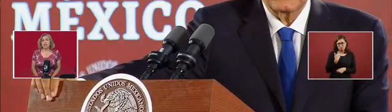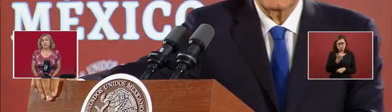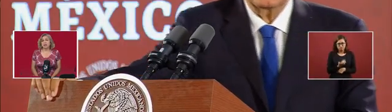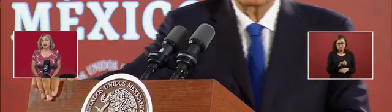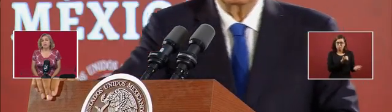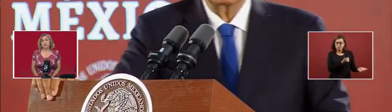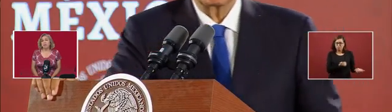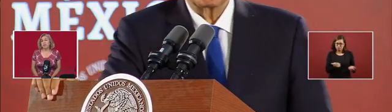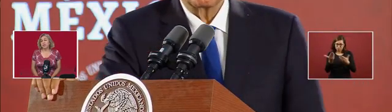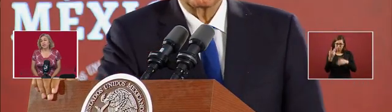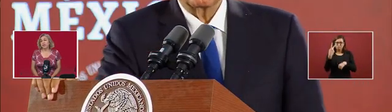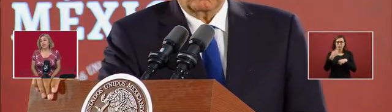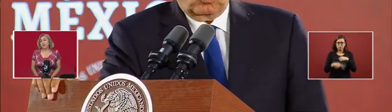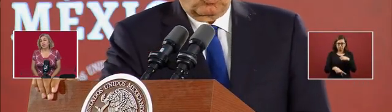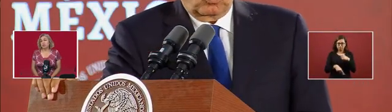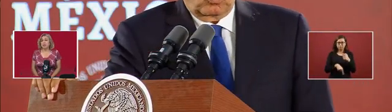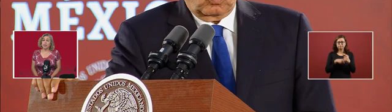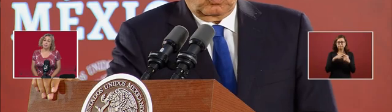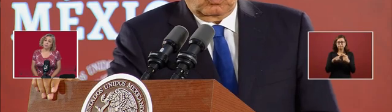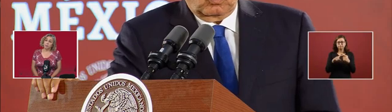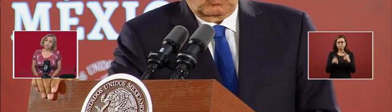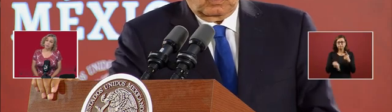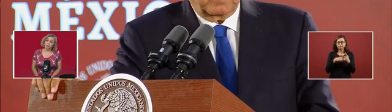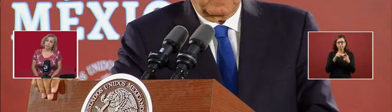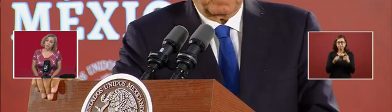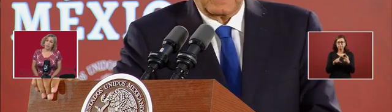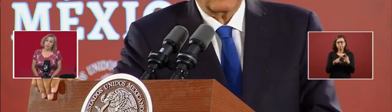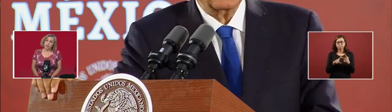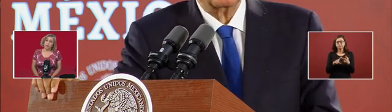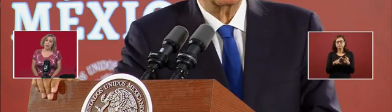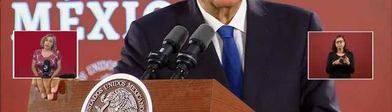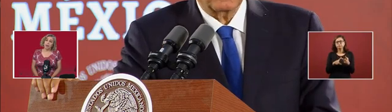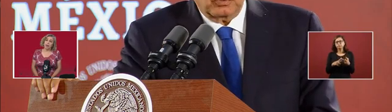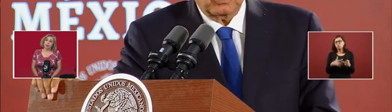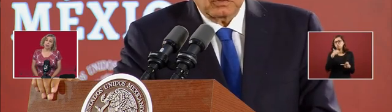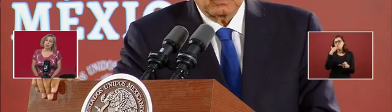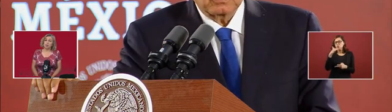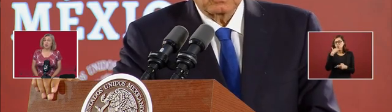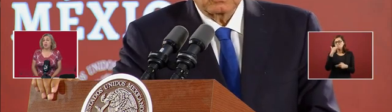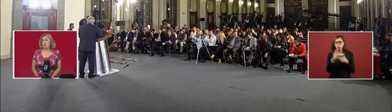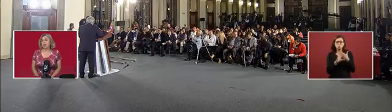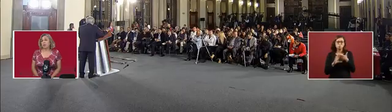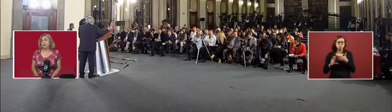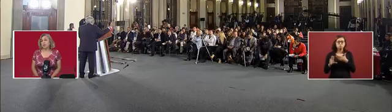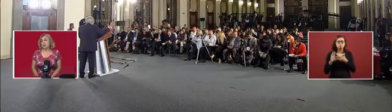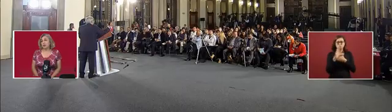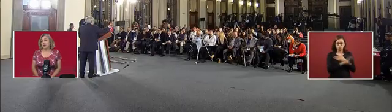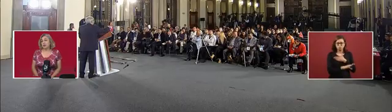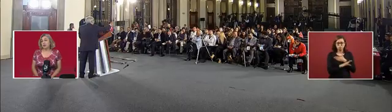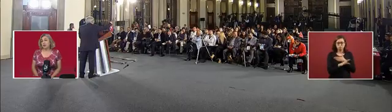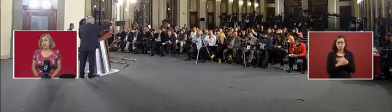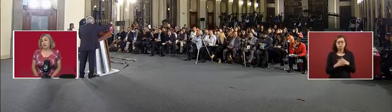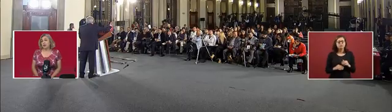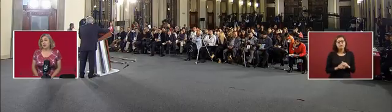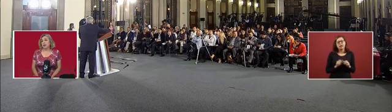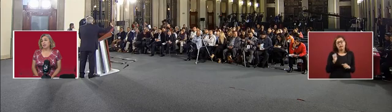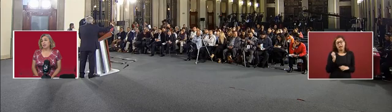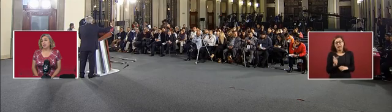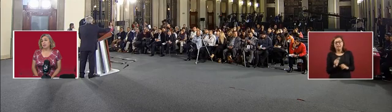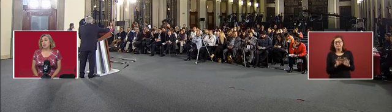bureaucracy, and that we can operate. And that's why I'm asking for